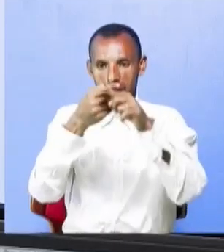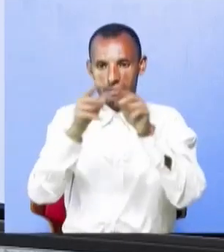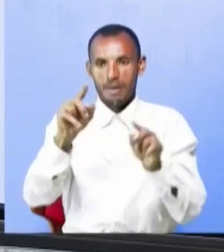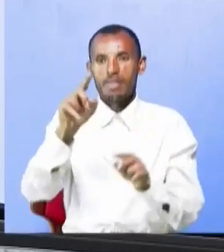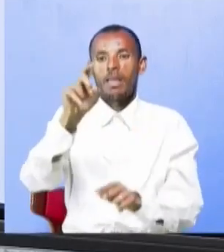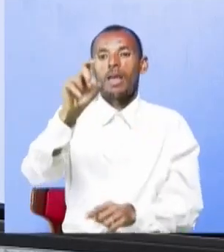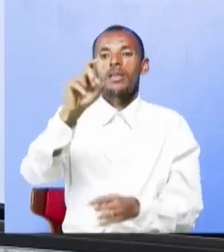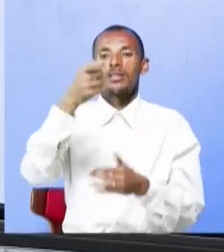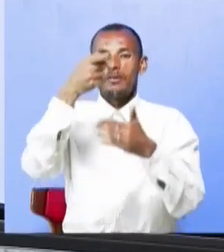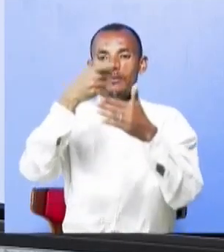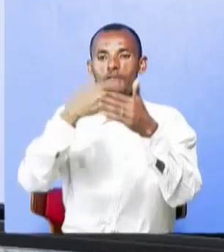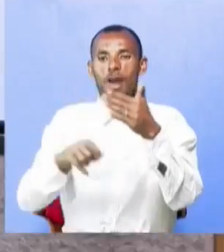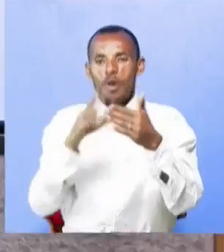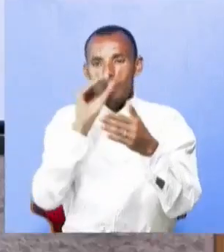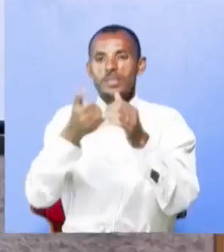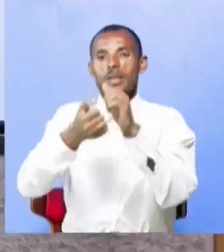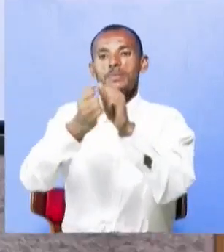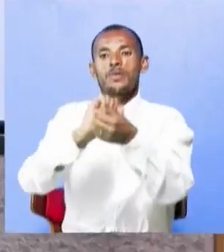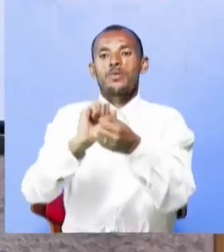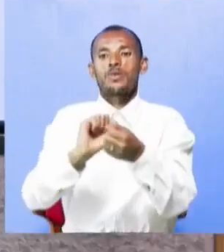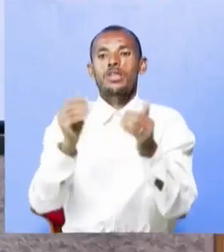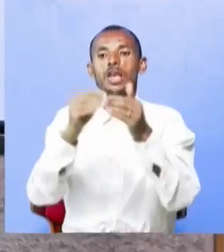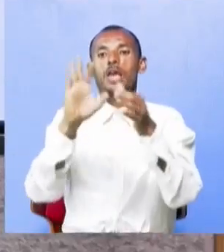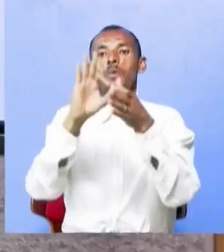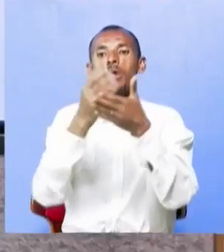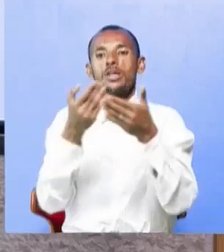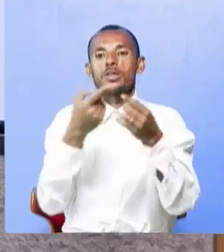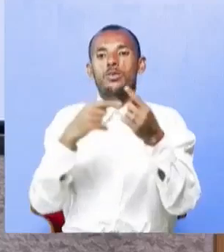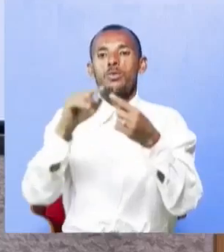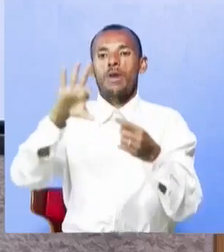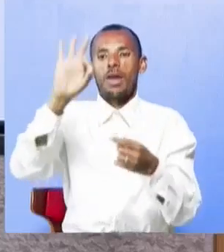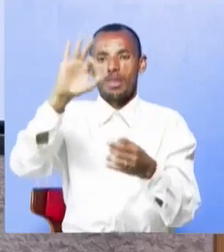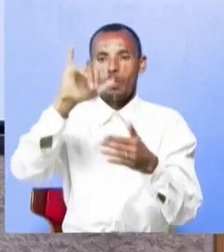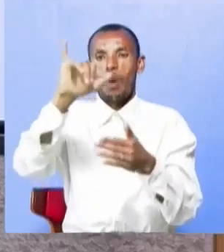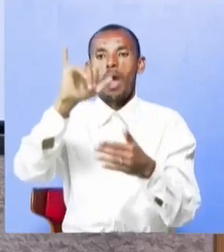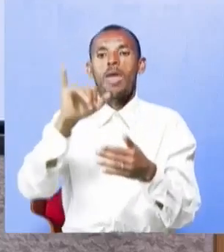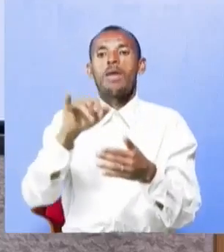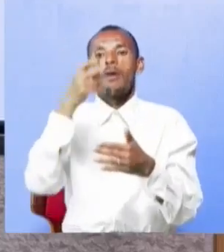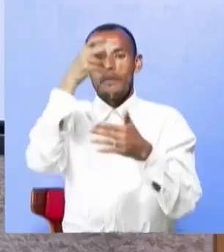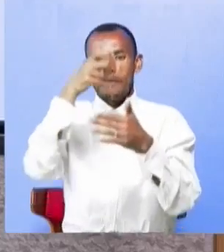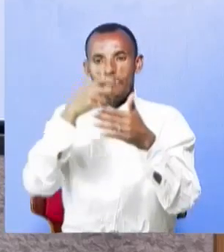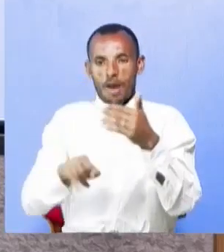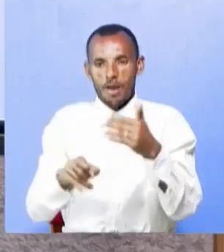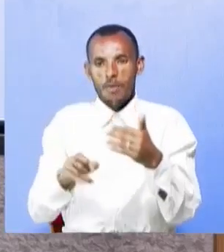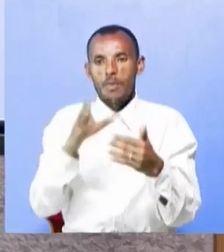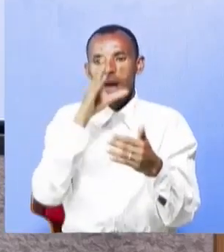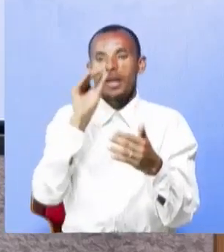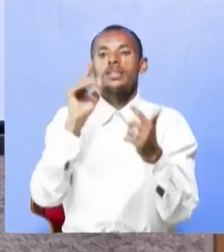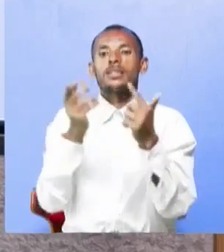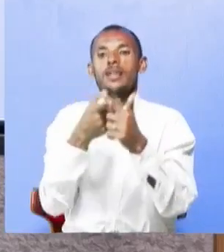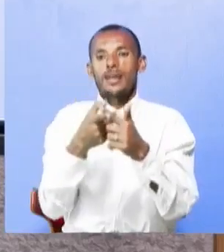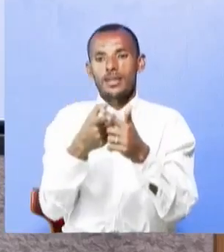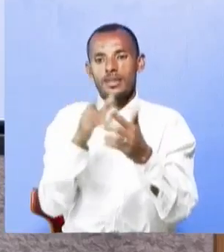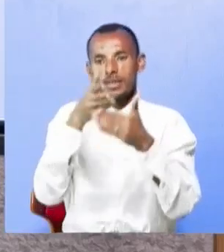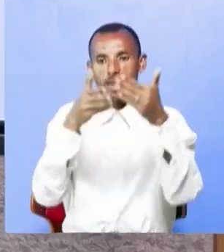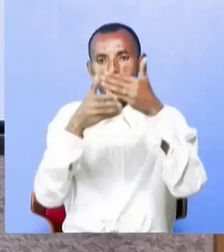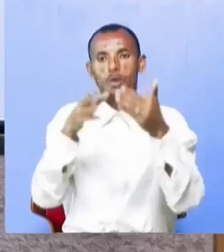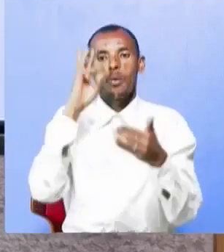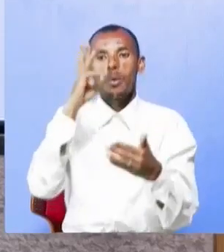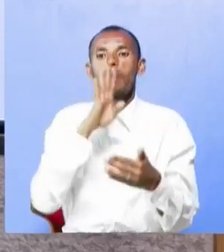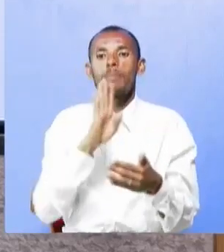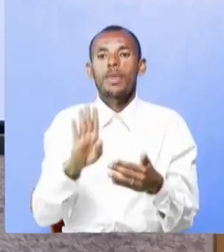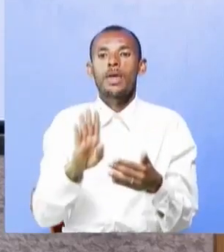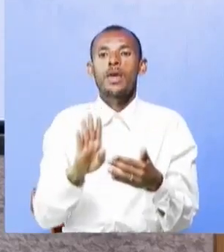values and substitute in the equation to obtain the corresponding y values. So the second step will be, we